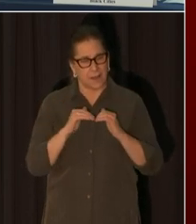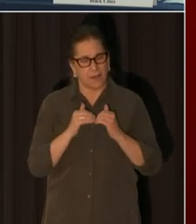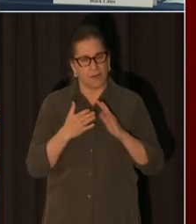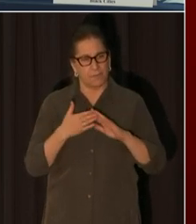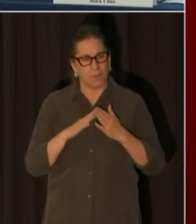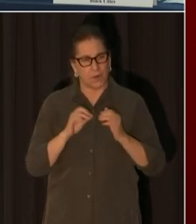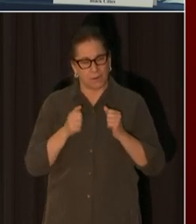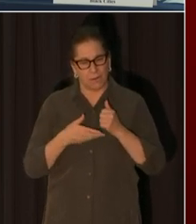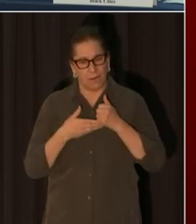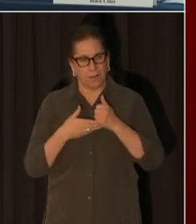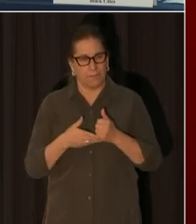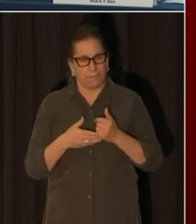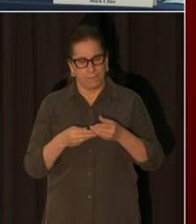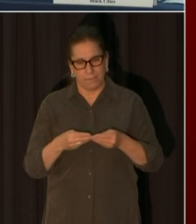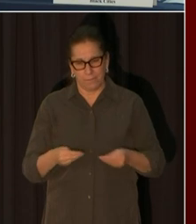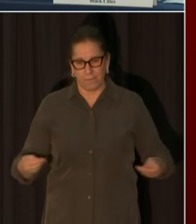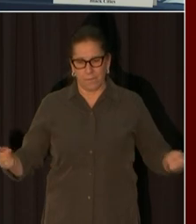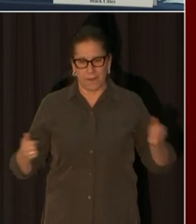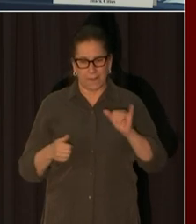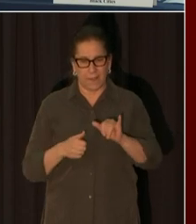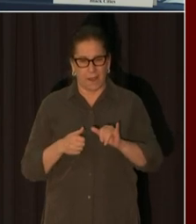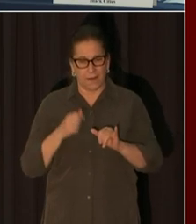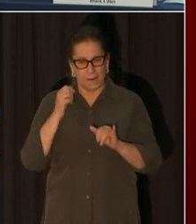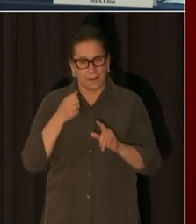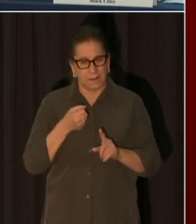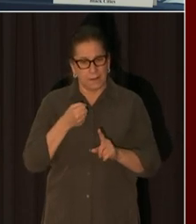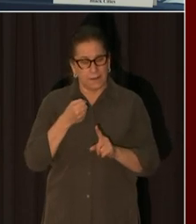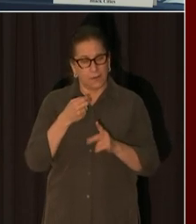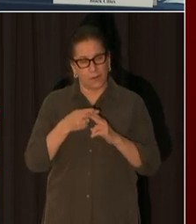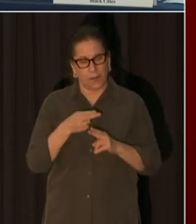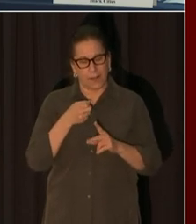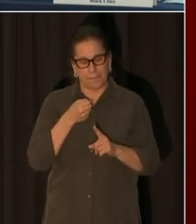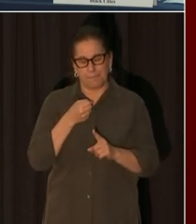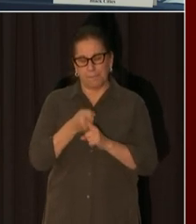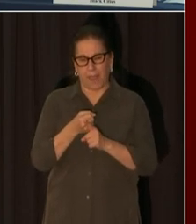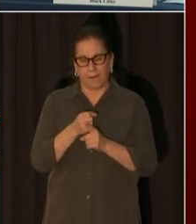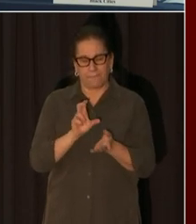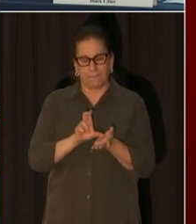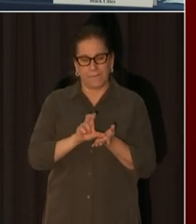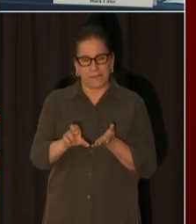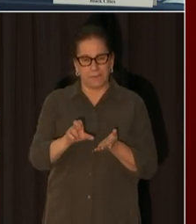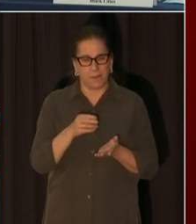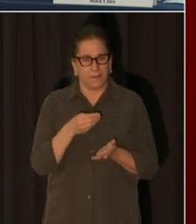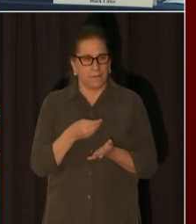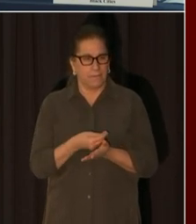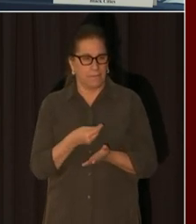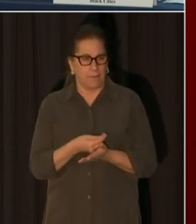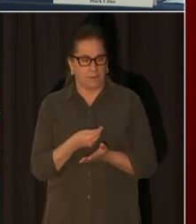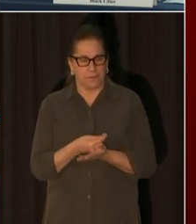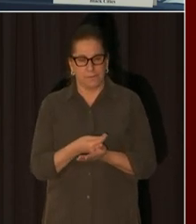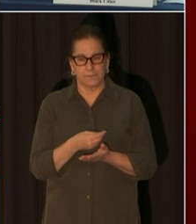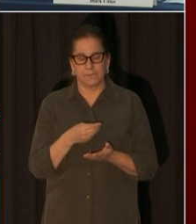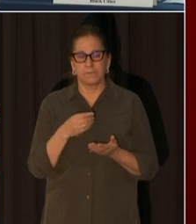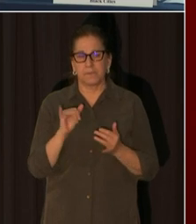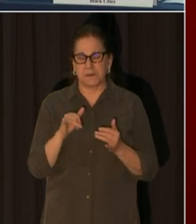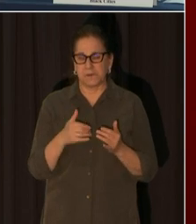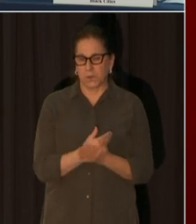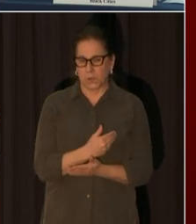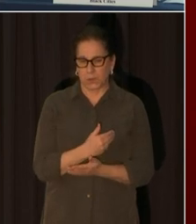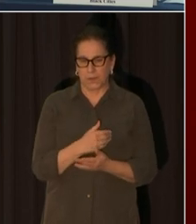create impact investment funds to support new businesses. Cities can develop what Dag Detter and Stefan Folster